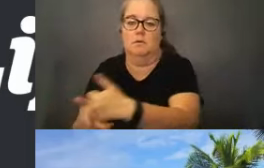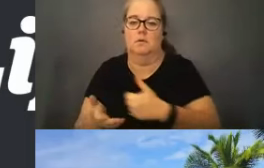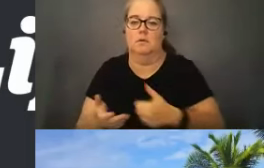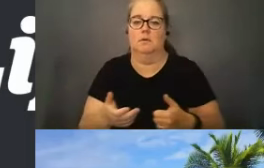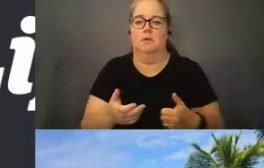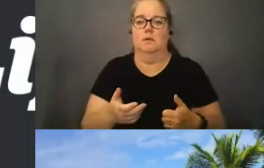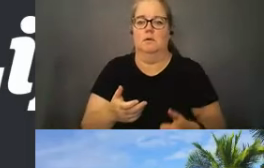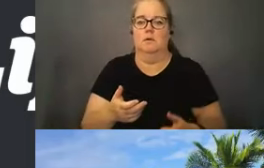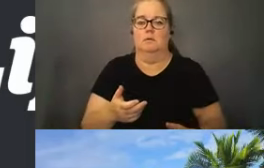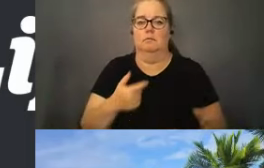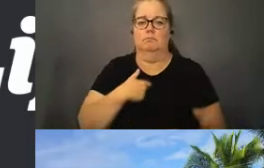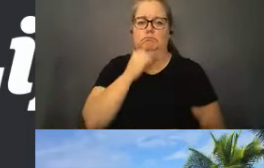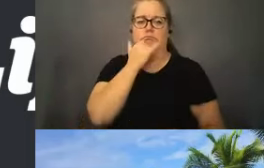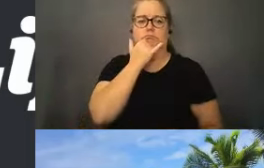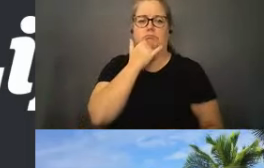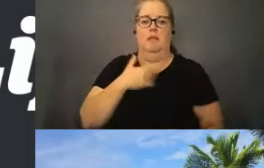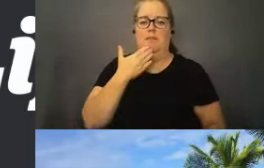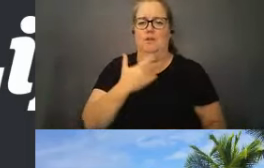Christy.